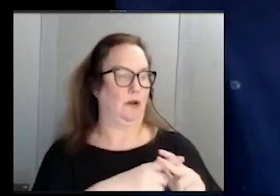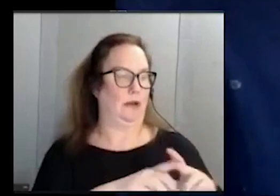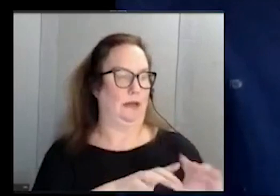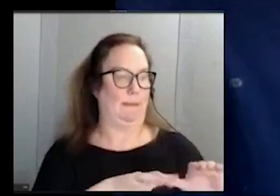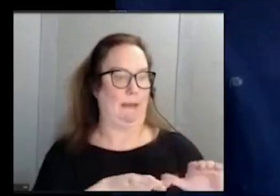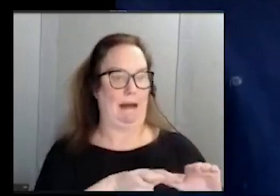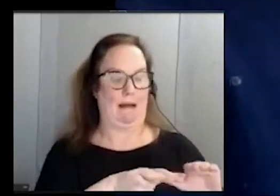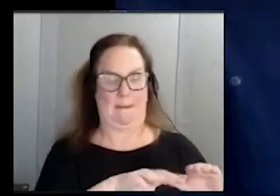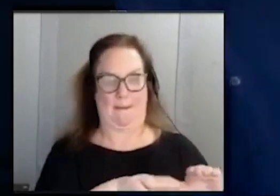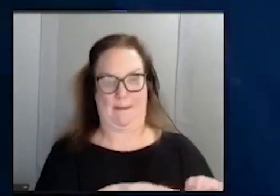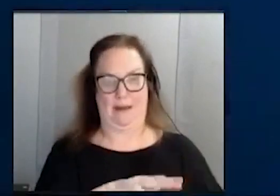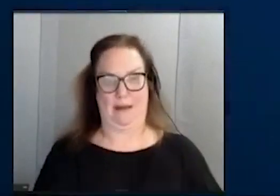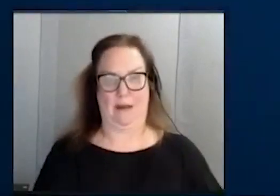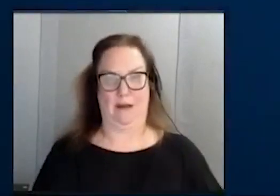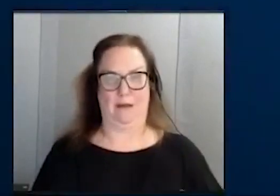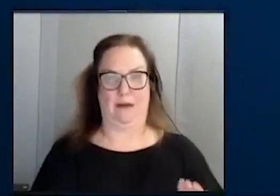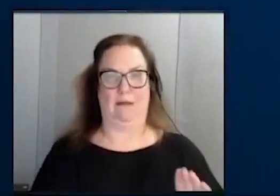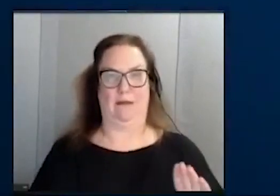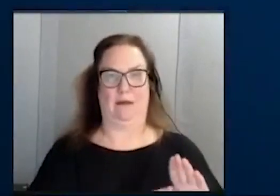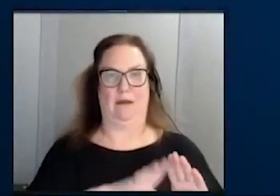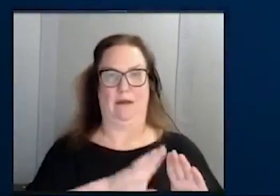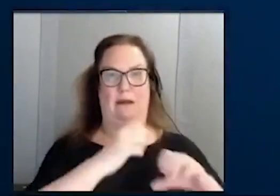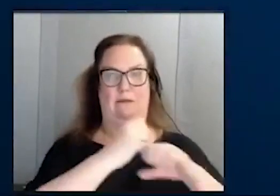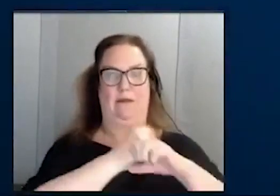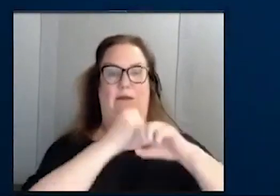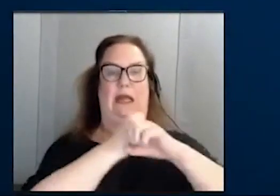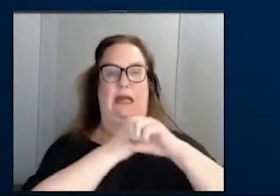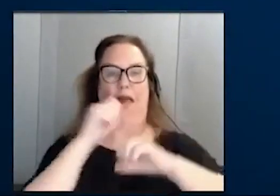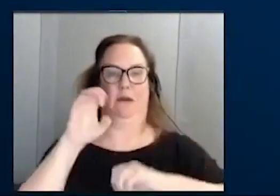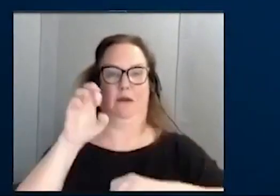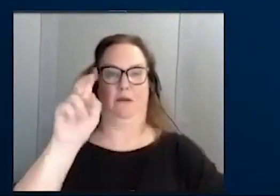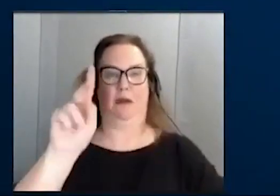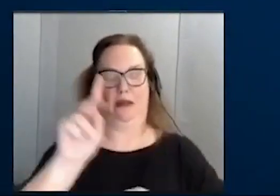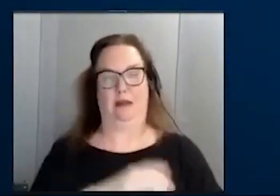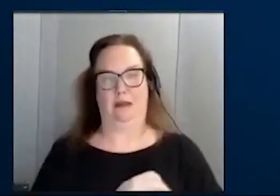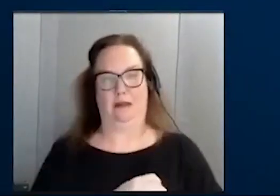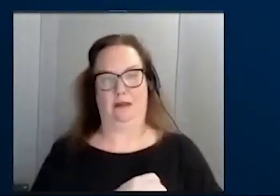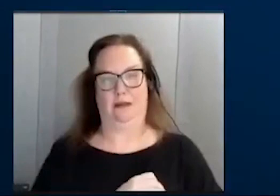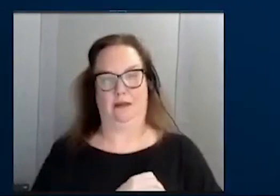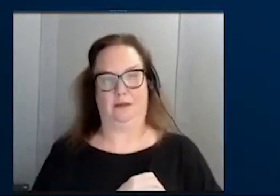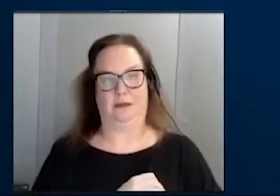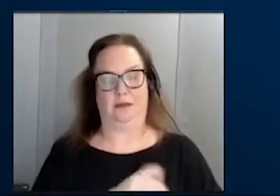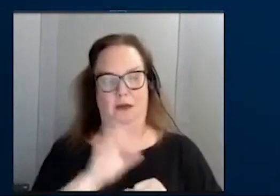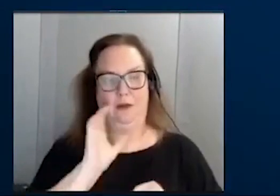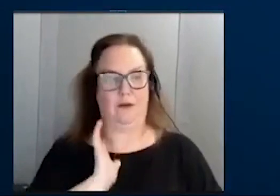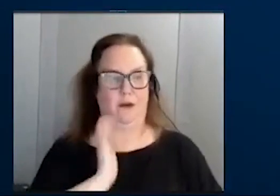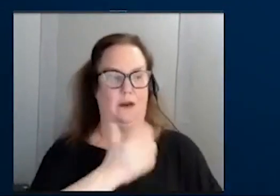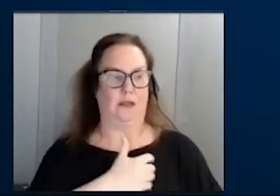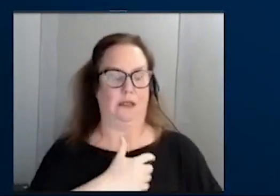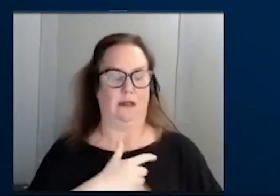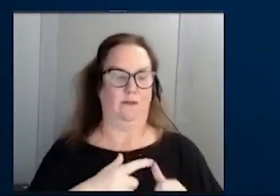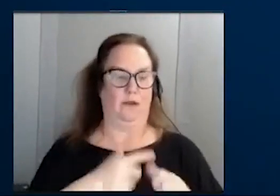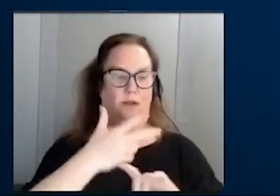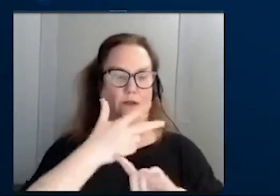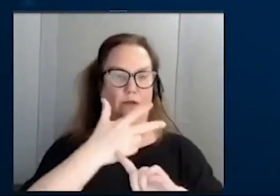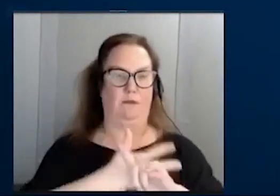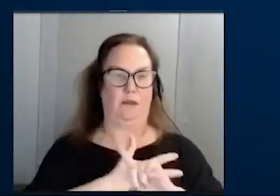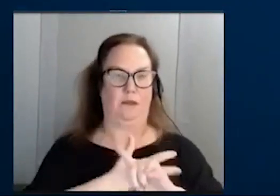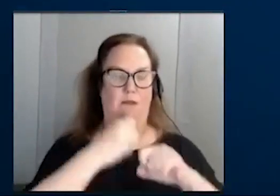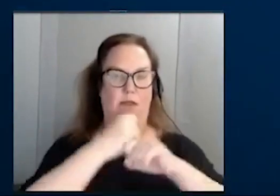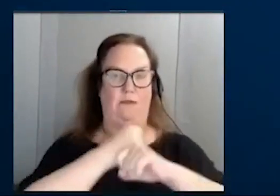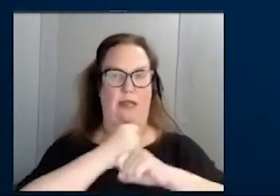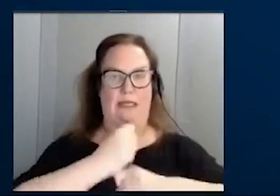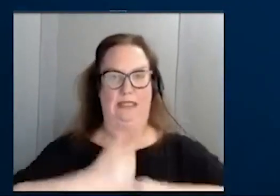and have to fight to get your way back. For us, that first 3 months was more of a fight to stay